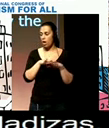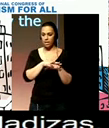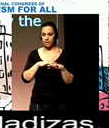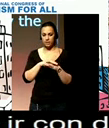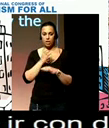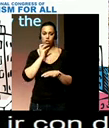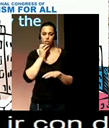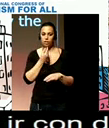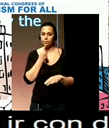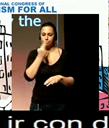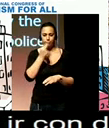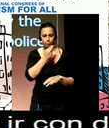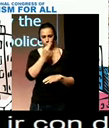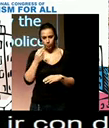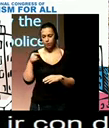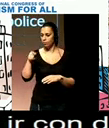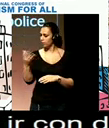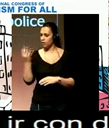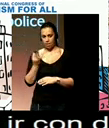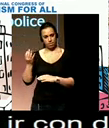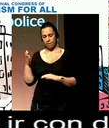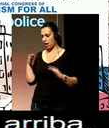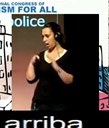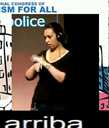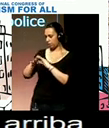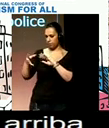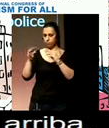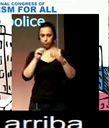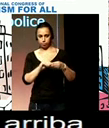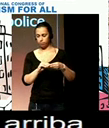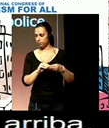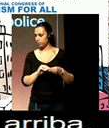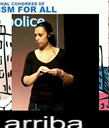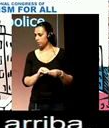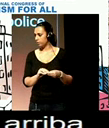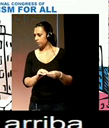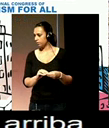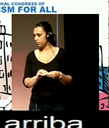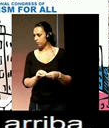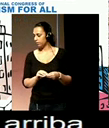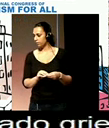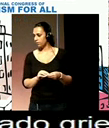in 1997 it submitted its bid to host the Olympic and Paralympic Games.